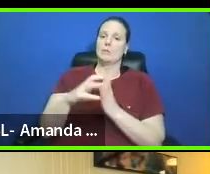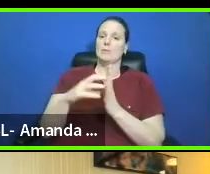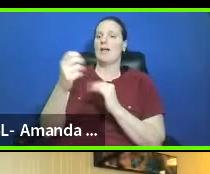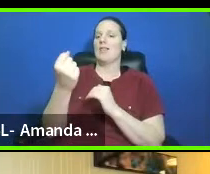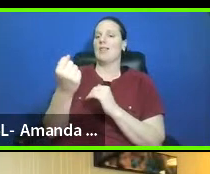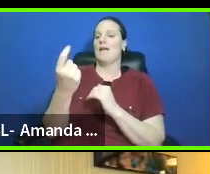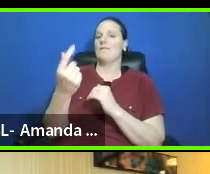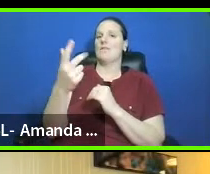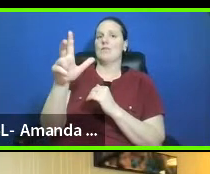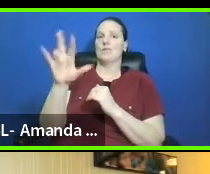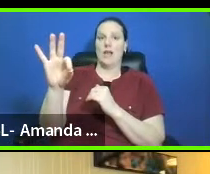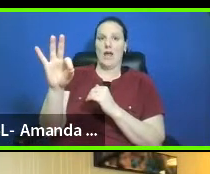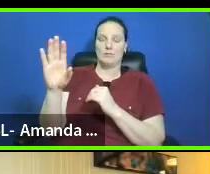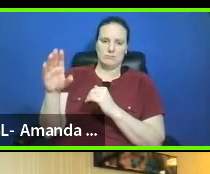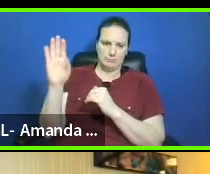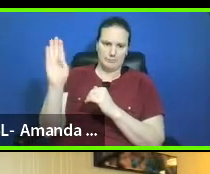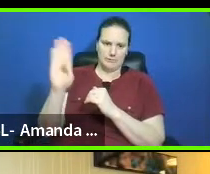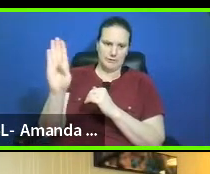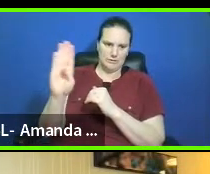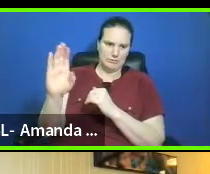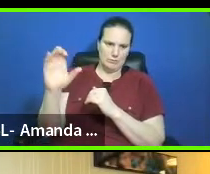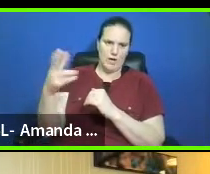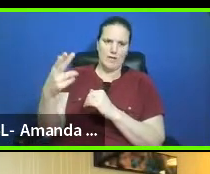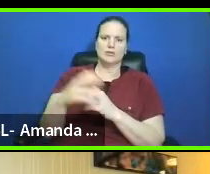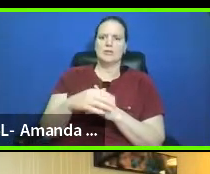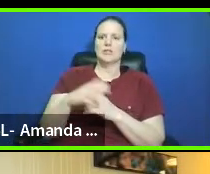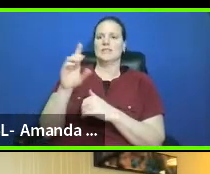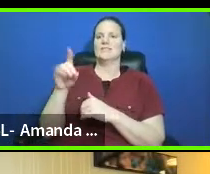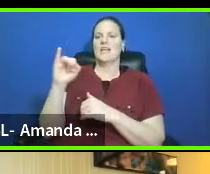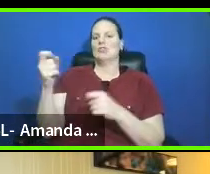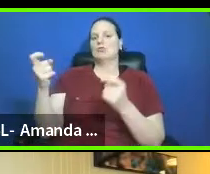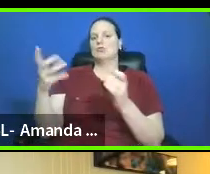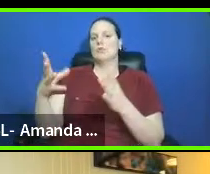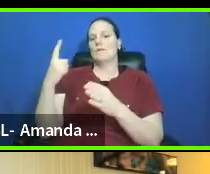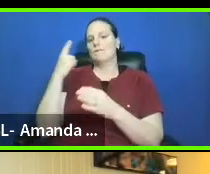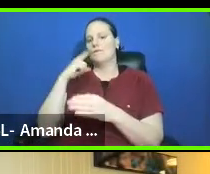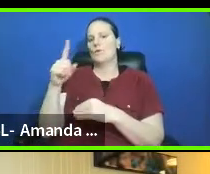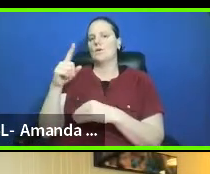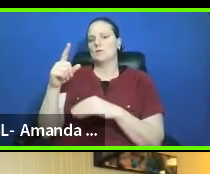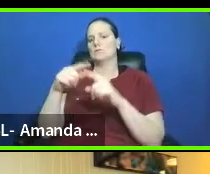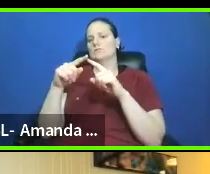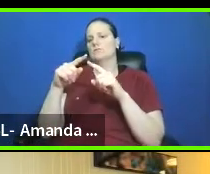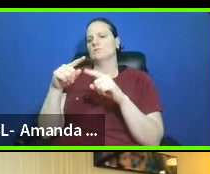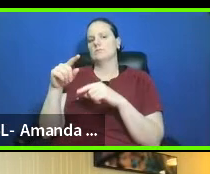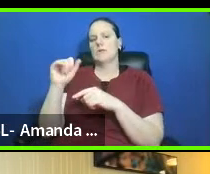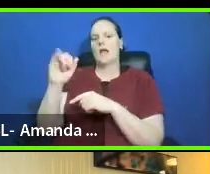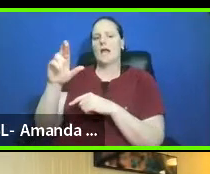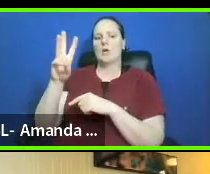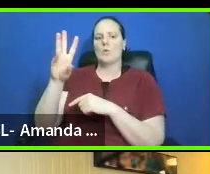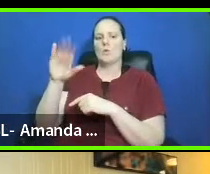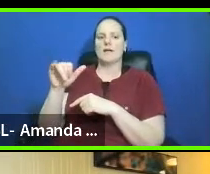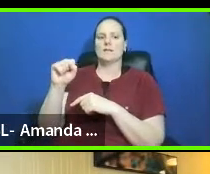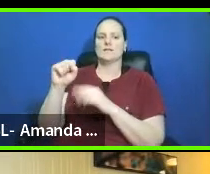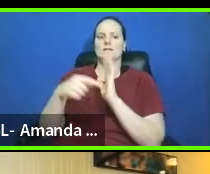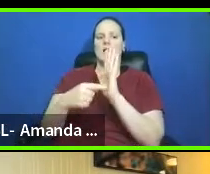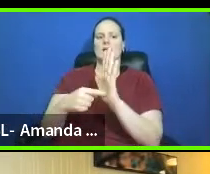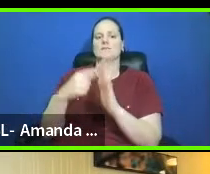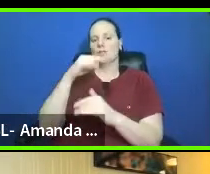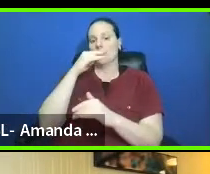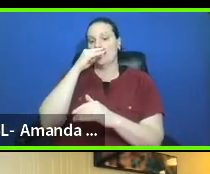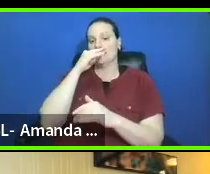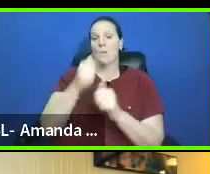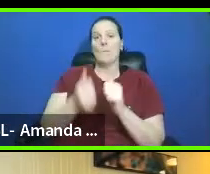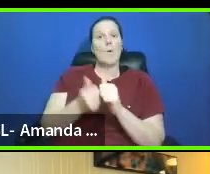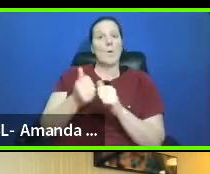as in branch. I'm also the DI director for Airway Science for Kids, but most importantly, first and